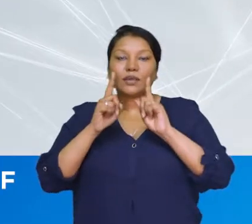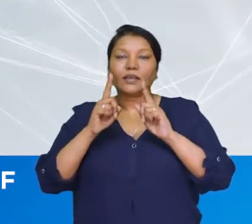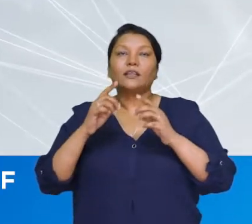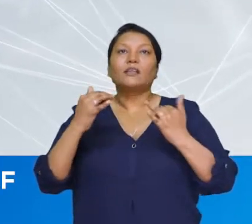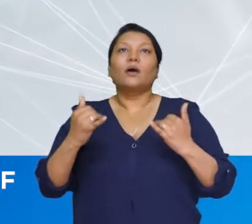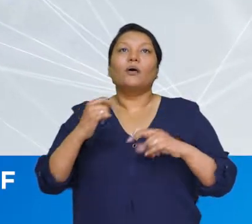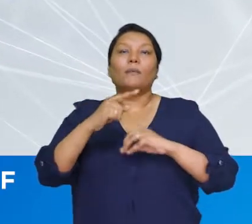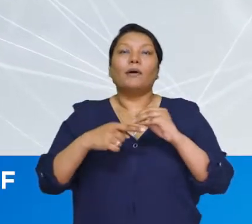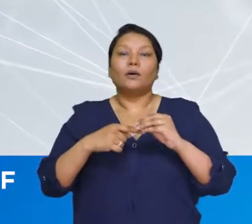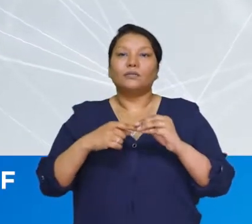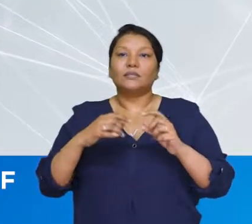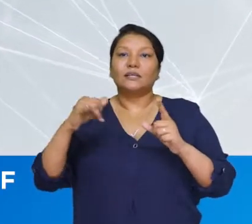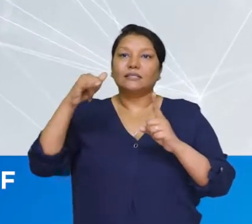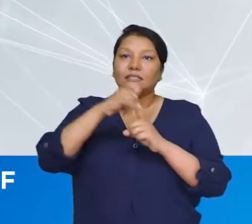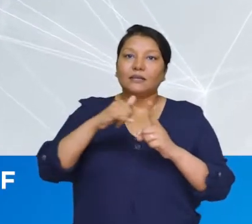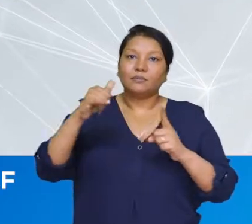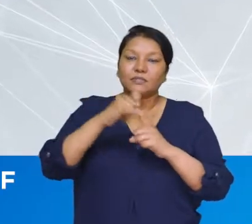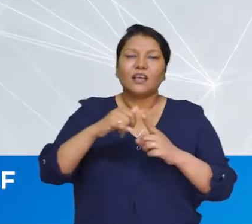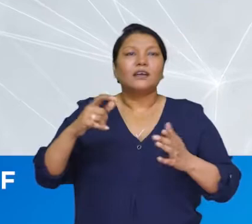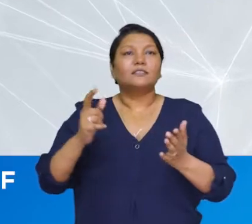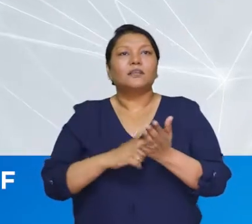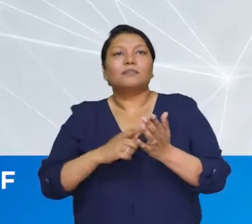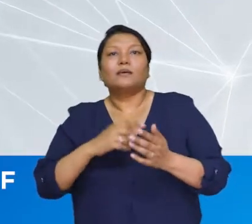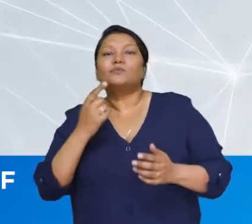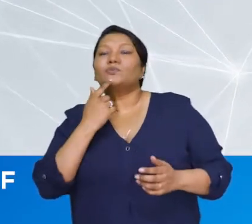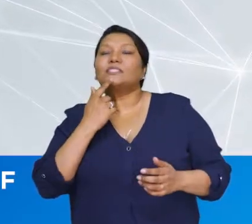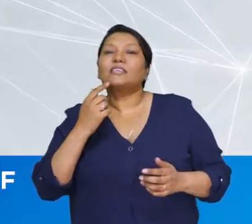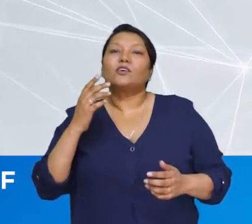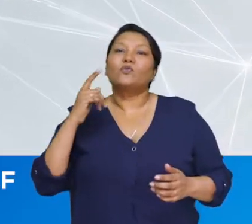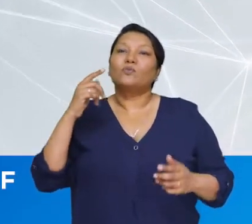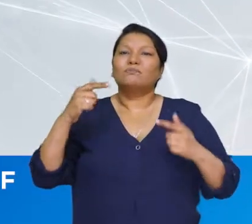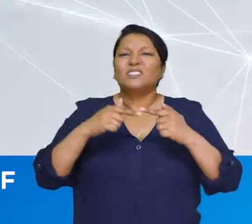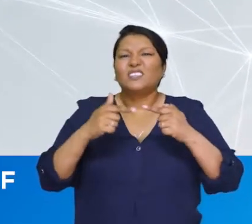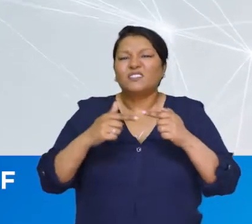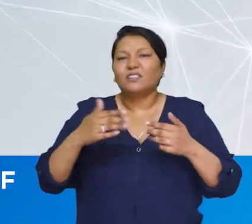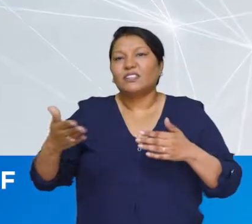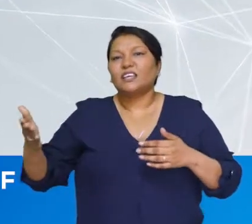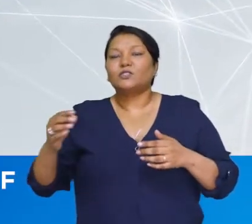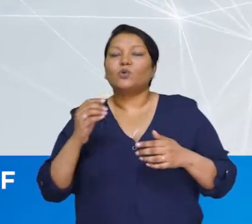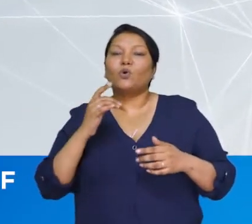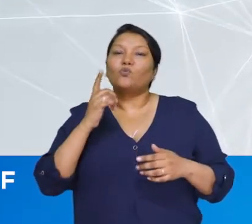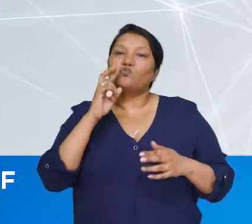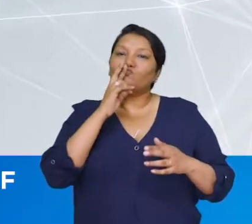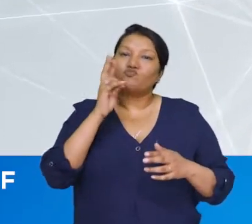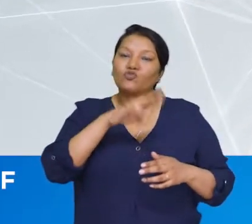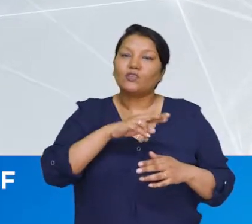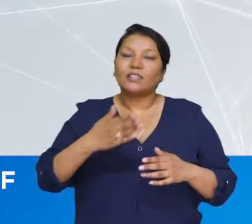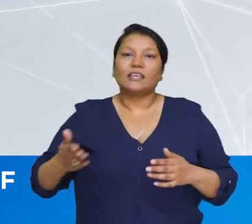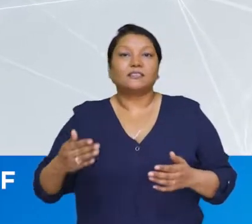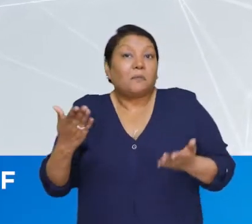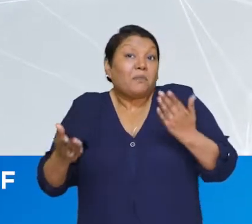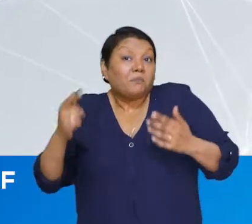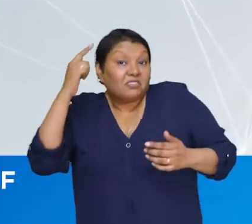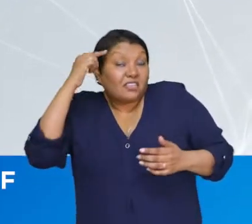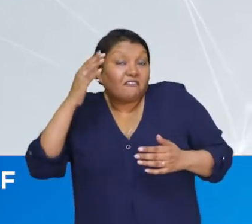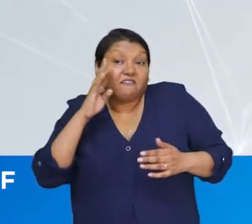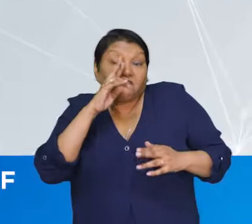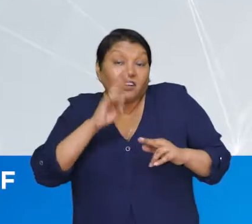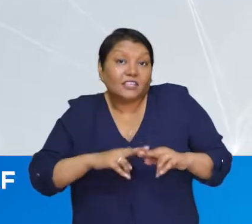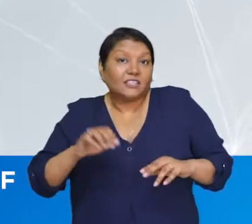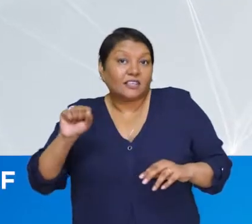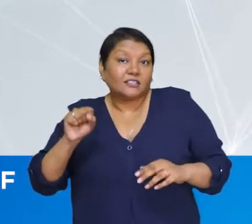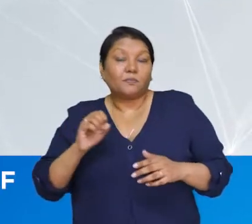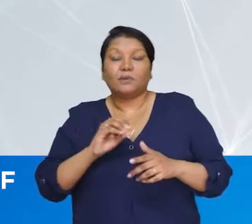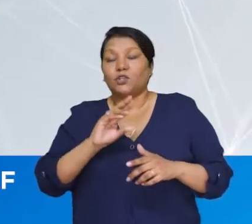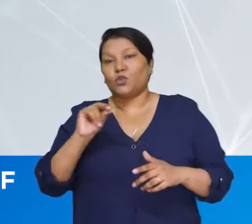Let's talk about cyberbullying. We often say mean things about someone or a company or business online. That might seem funny, but